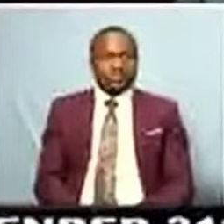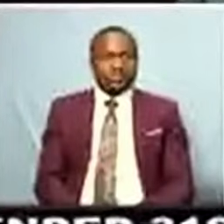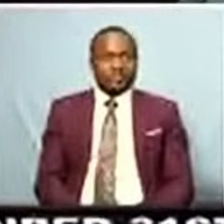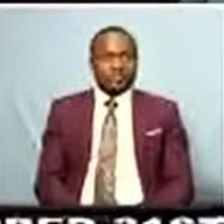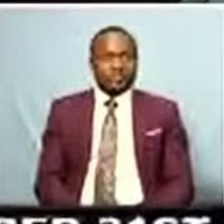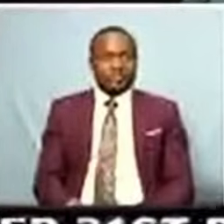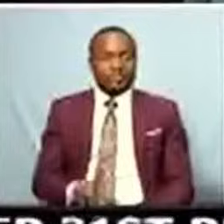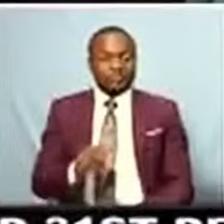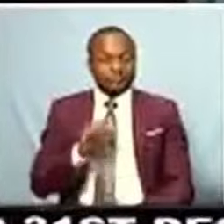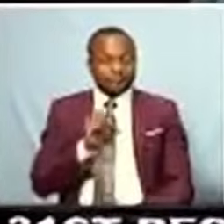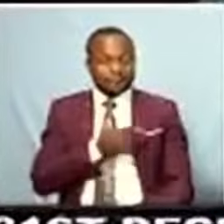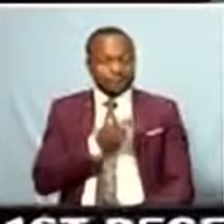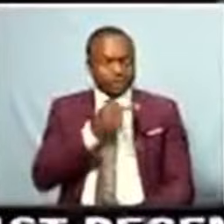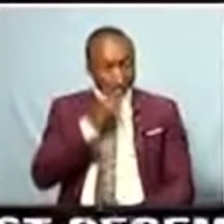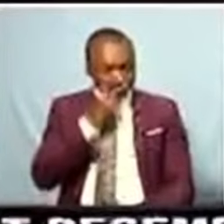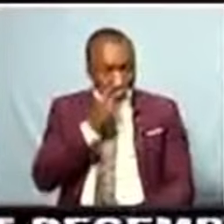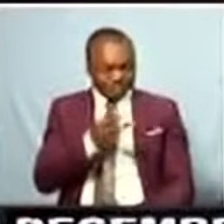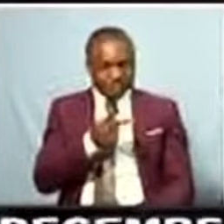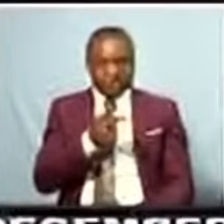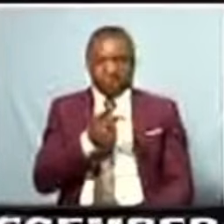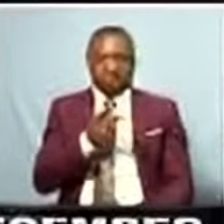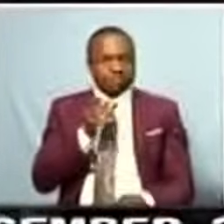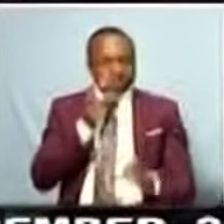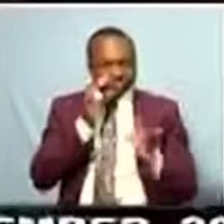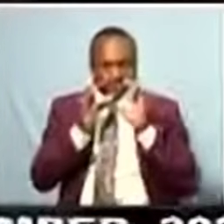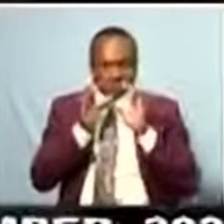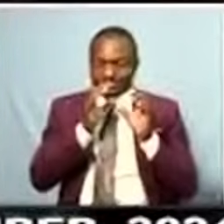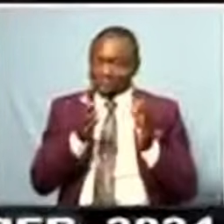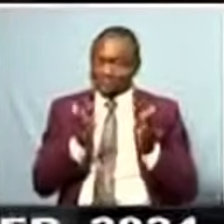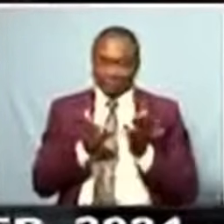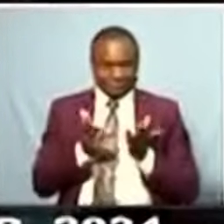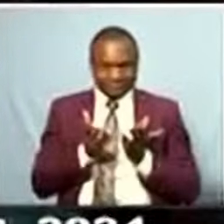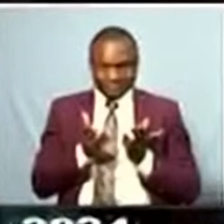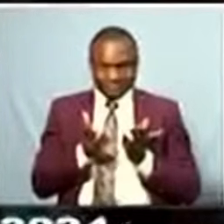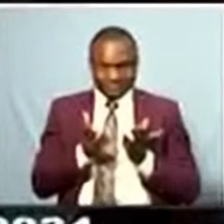we didn't see the communication. I think